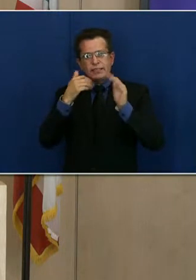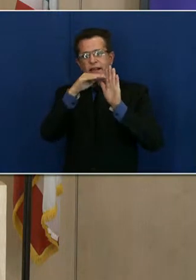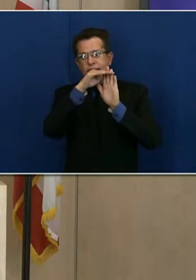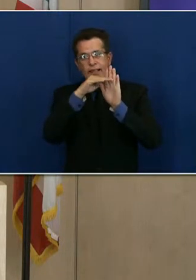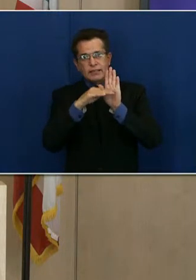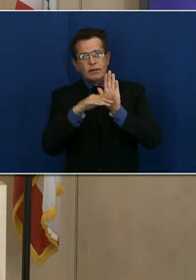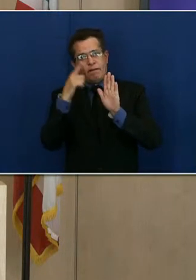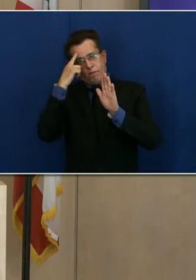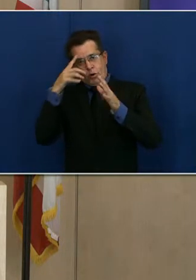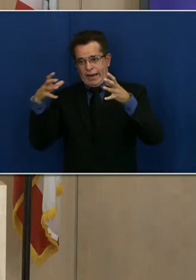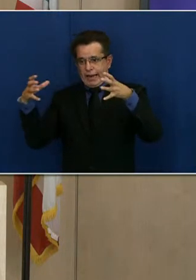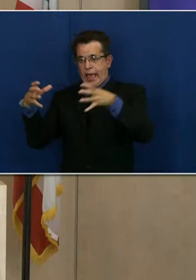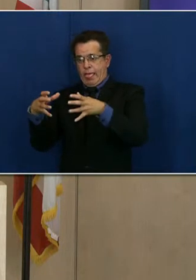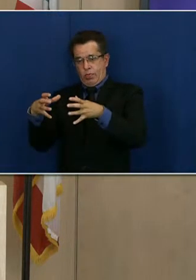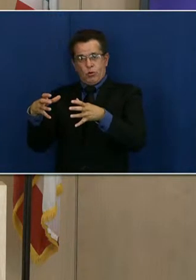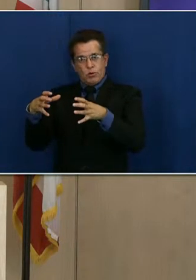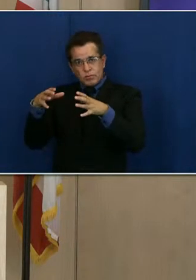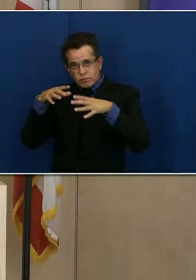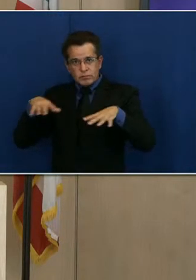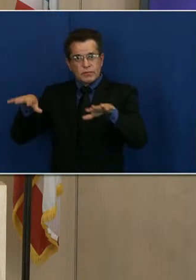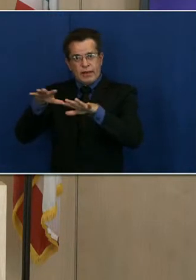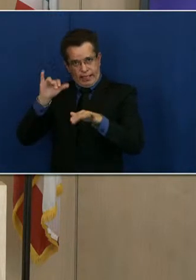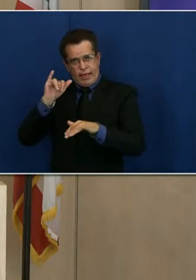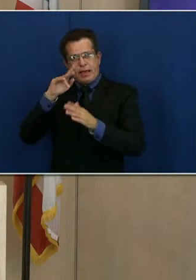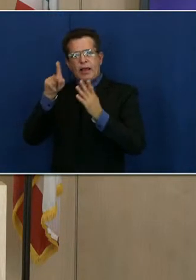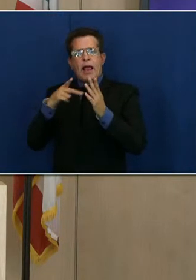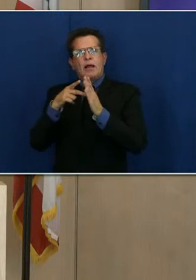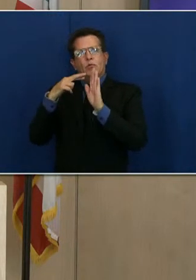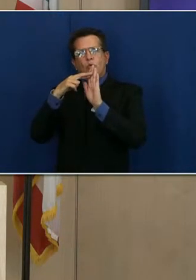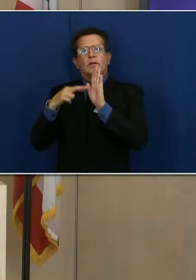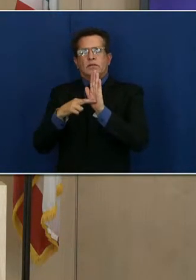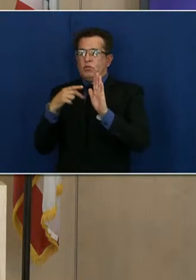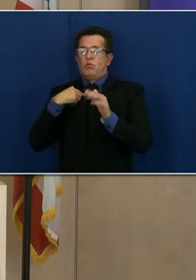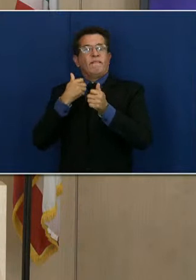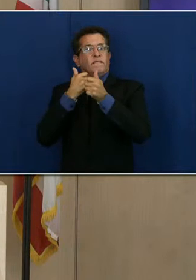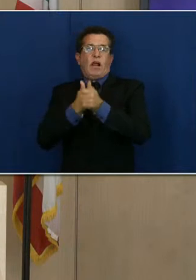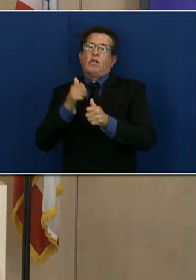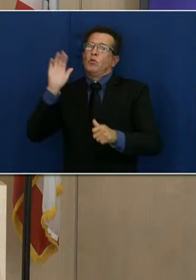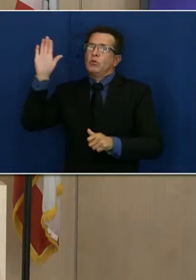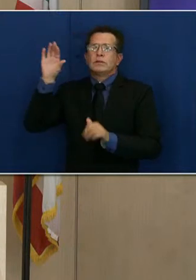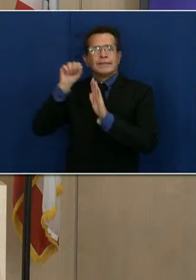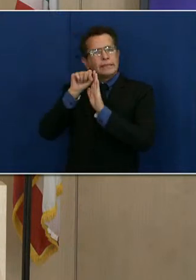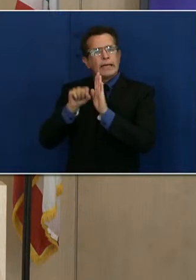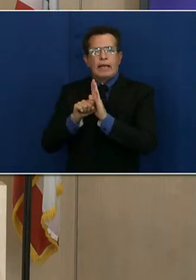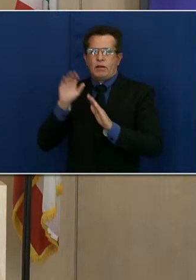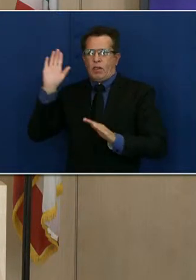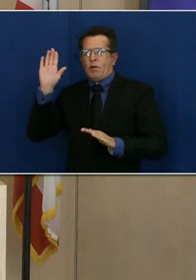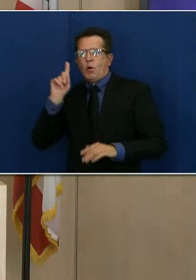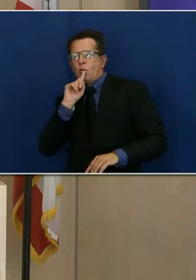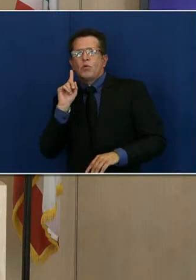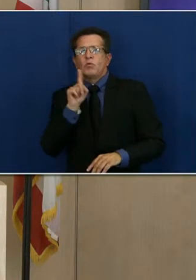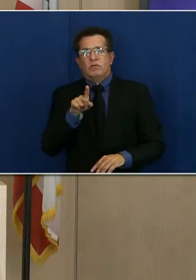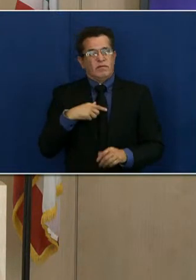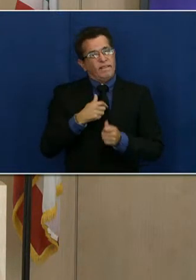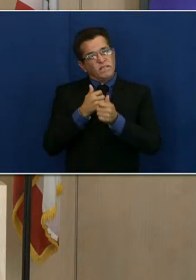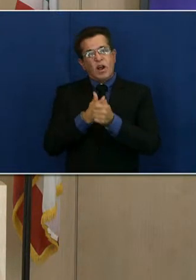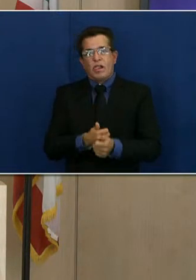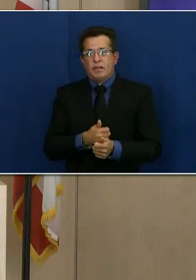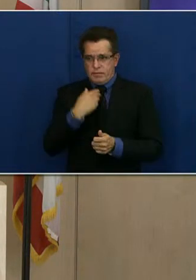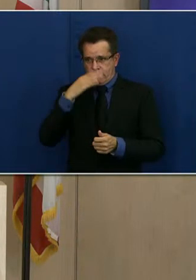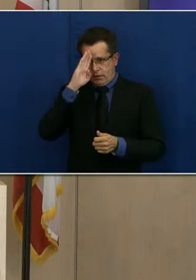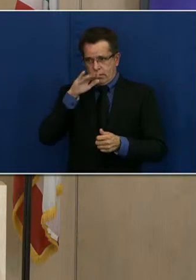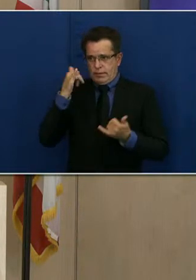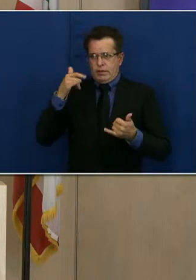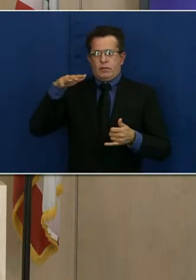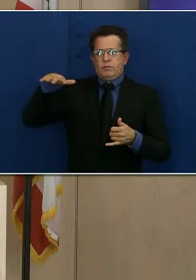we are following the guidelines as issued by the state when it comes to gatherings. I know there's been a lot of questions about